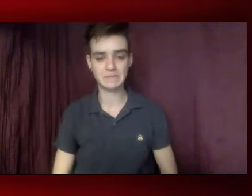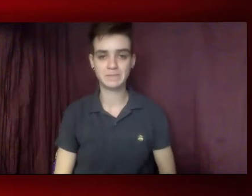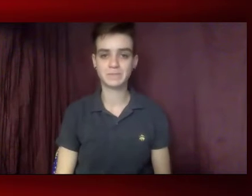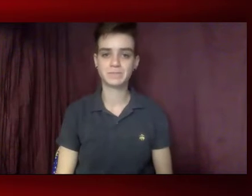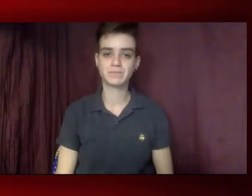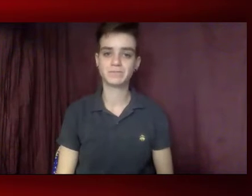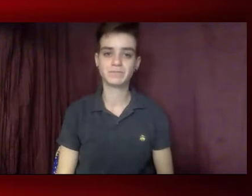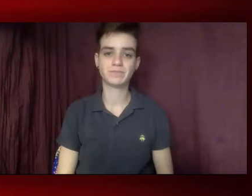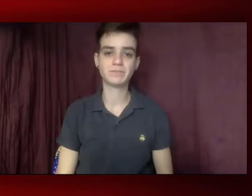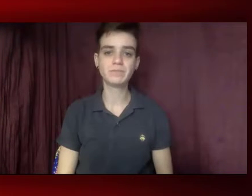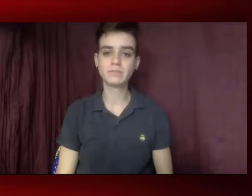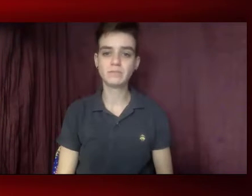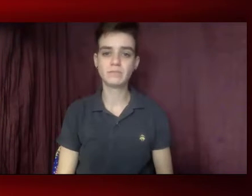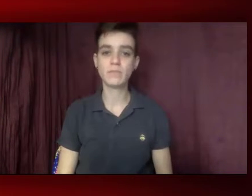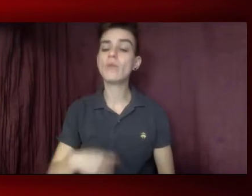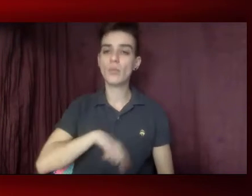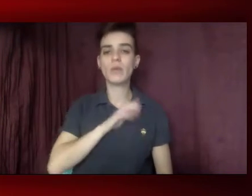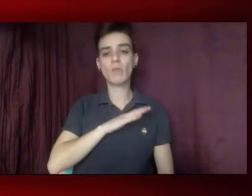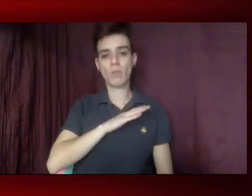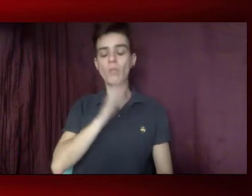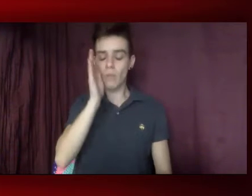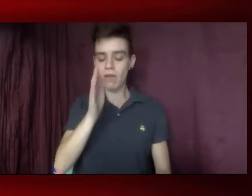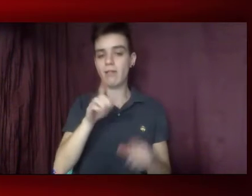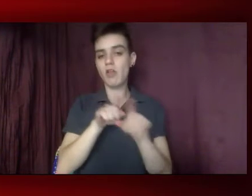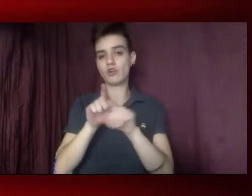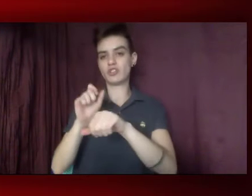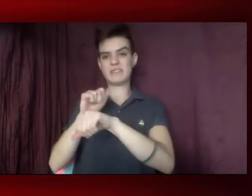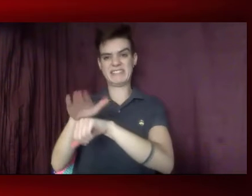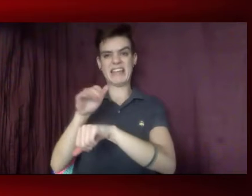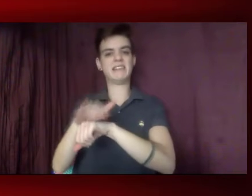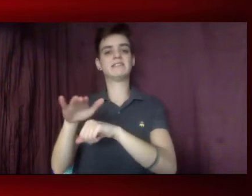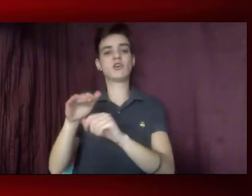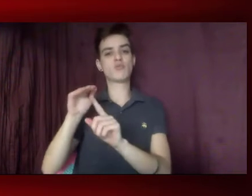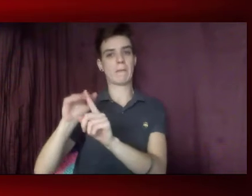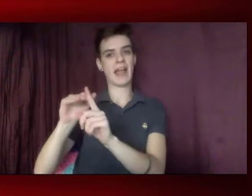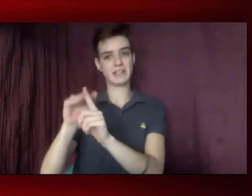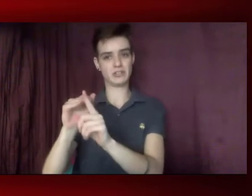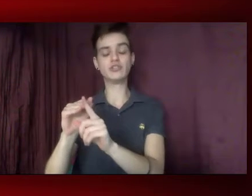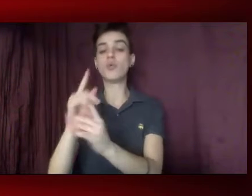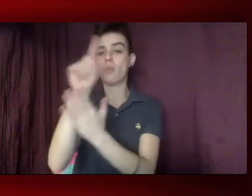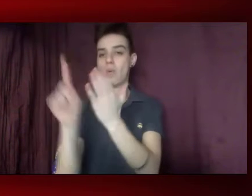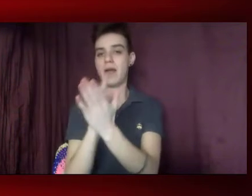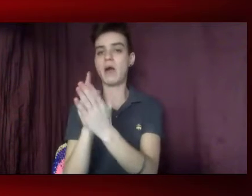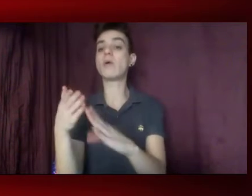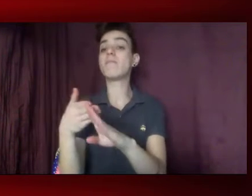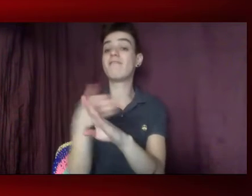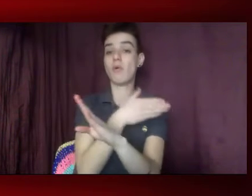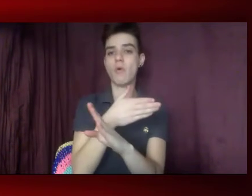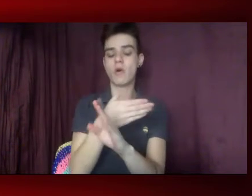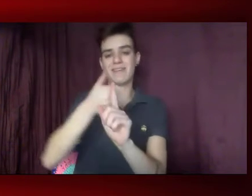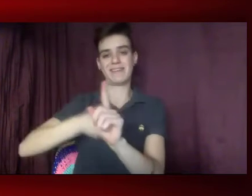also be sending reminders 1 hour before each and every one of your meetings through